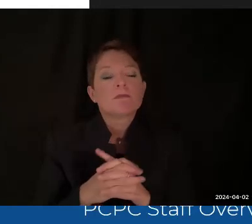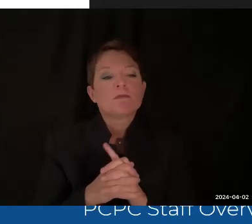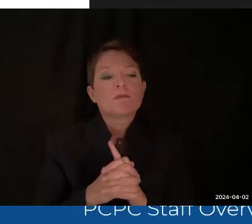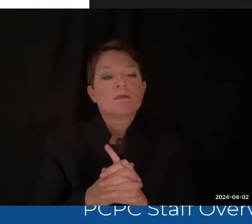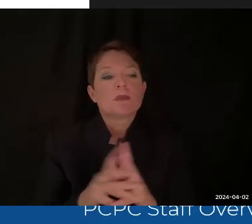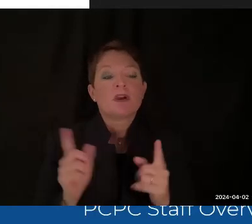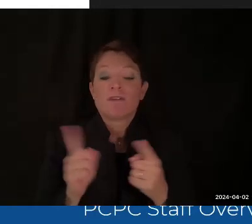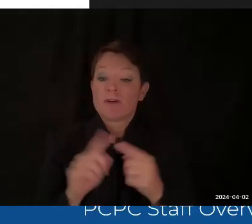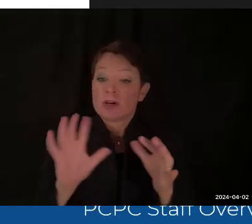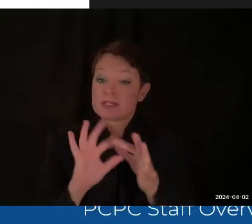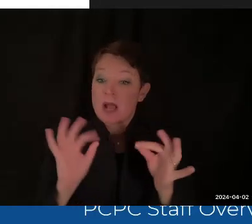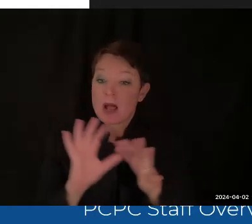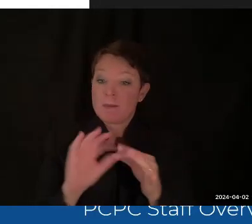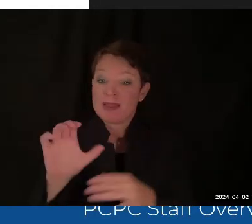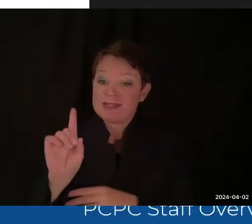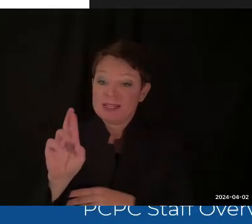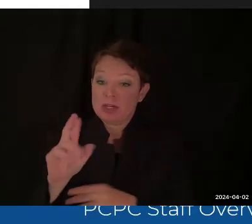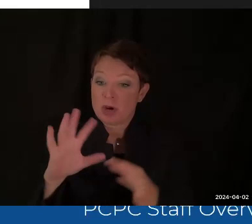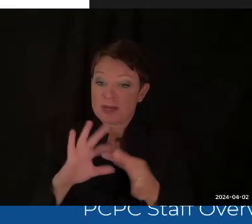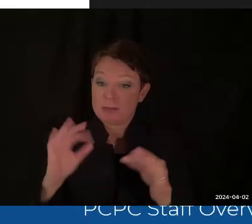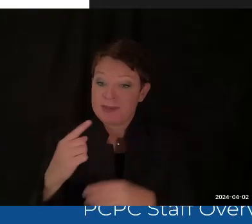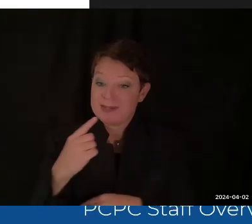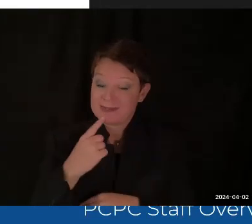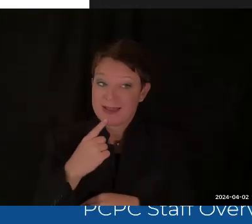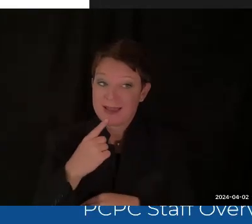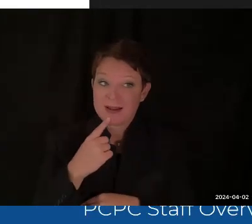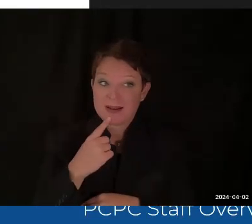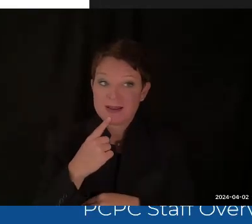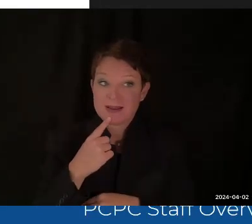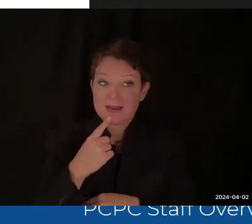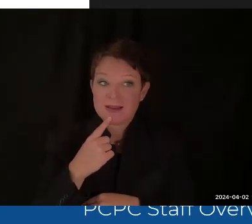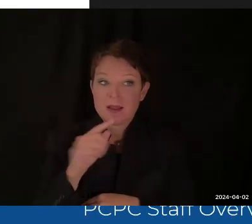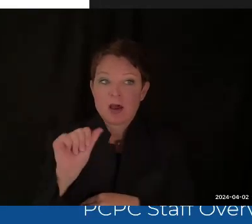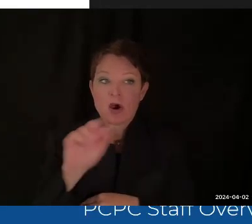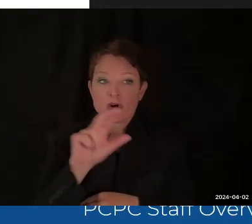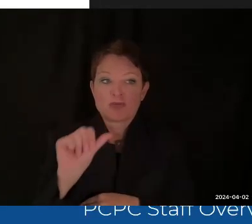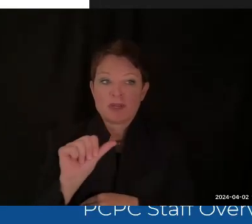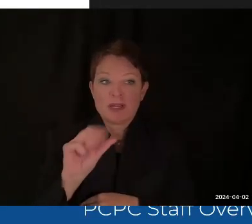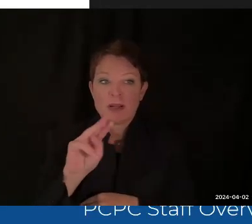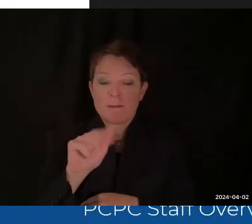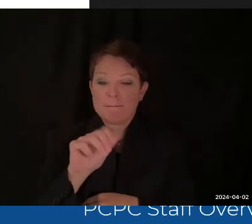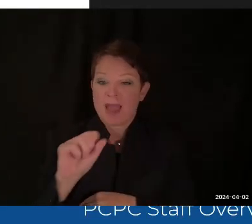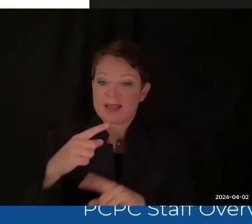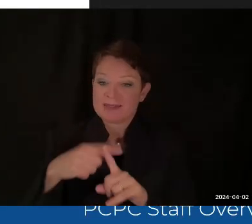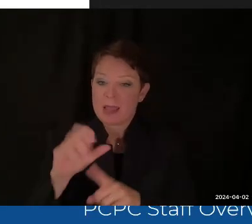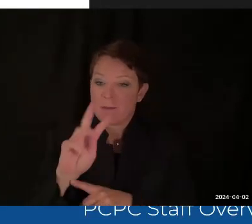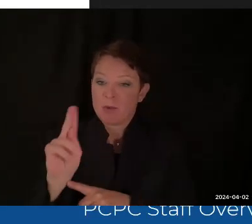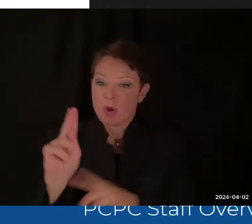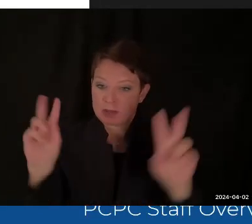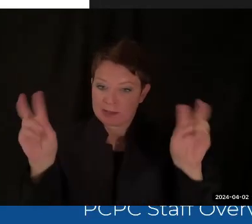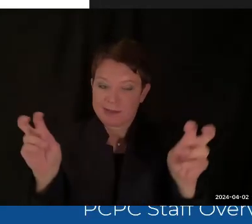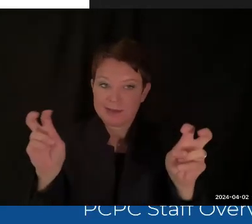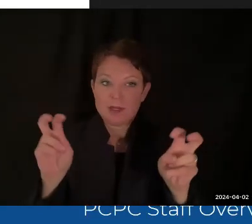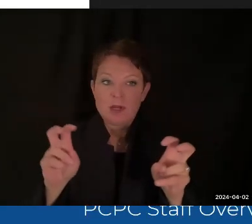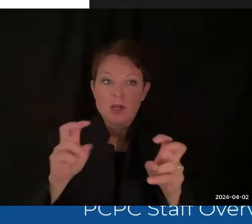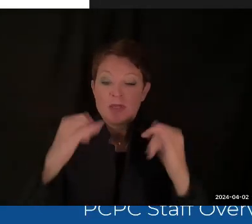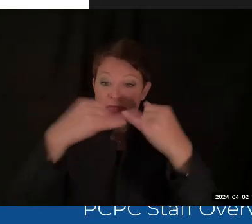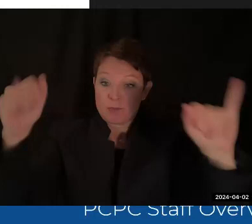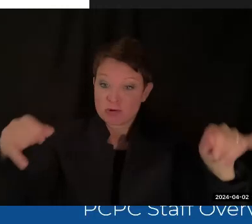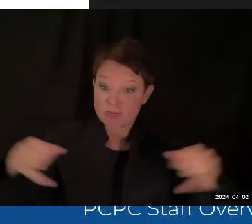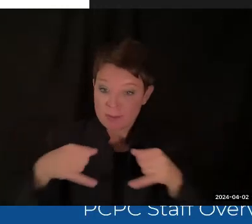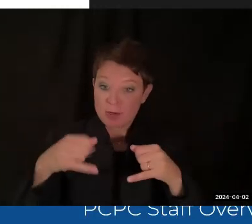The first comment that the CDR committee made was on arena massing in bulk. They asked, will the entire perimeters of the